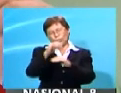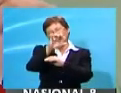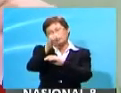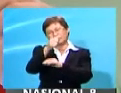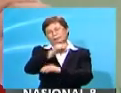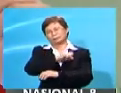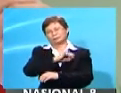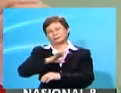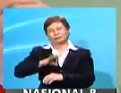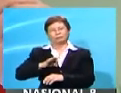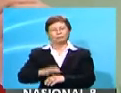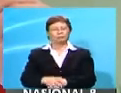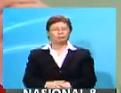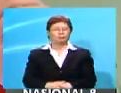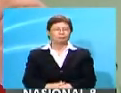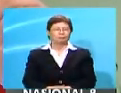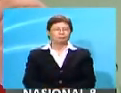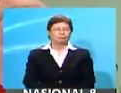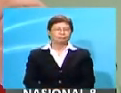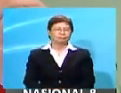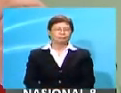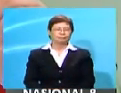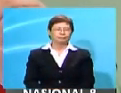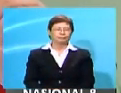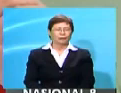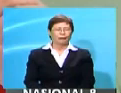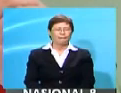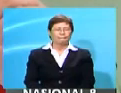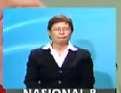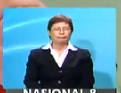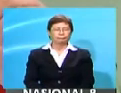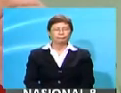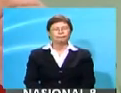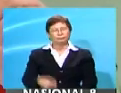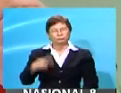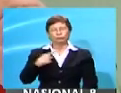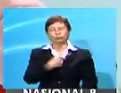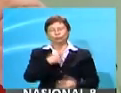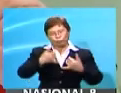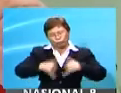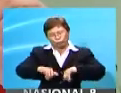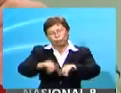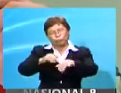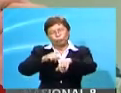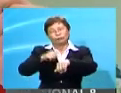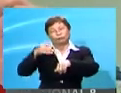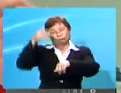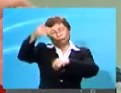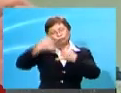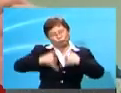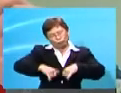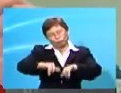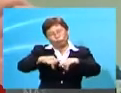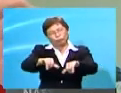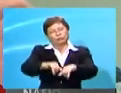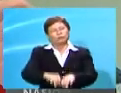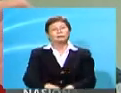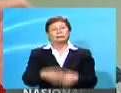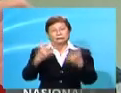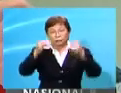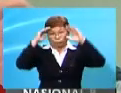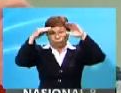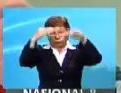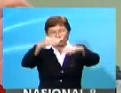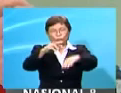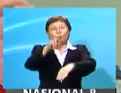conversation here so that we look at every year examine and continue to do so In The Future but Right Now you know we're limited field 78